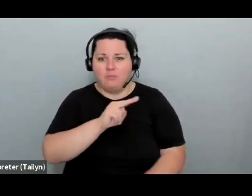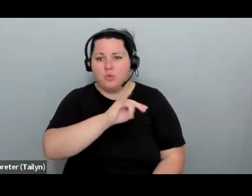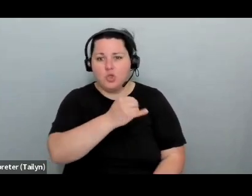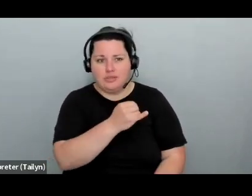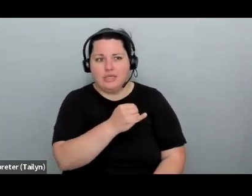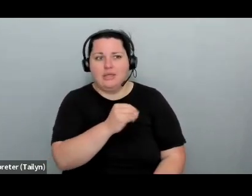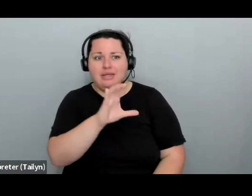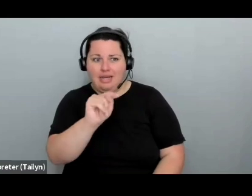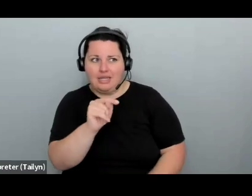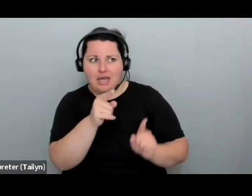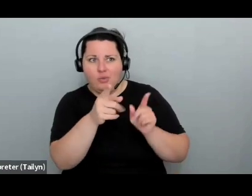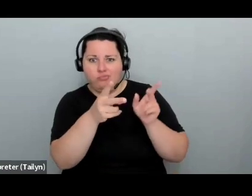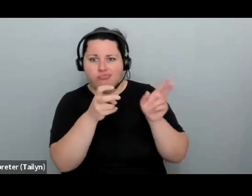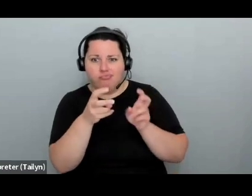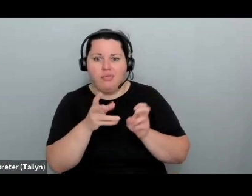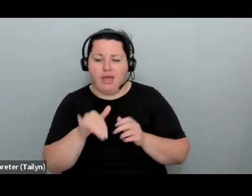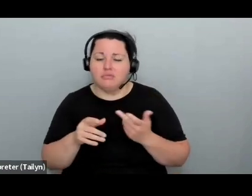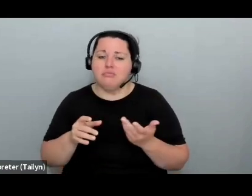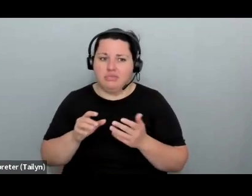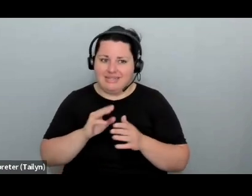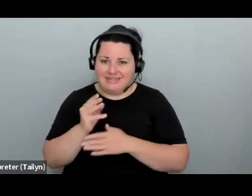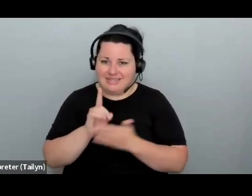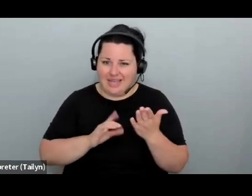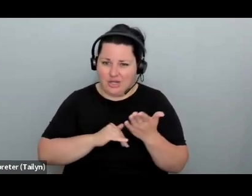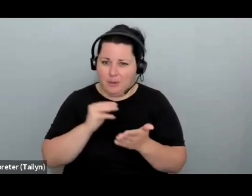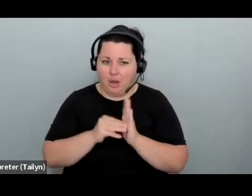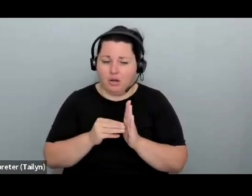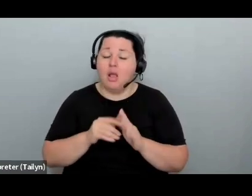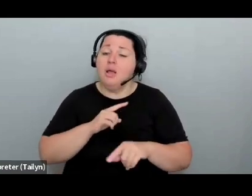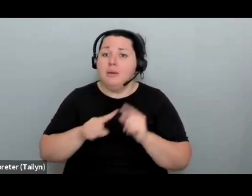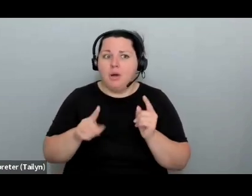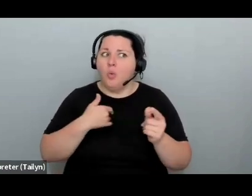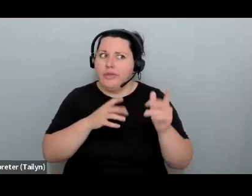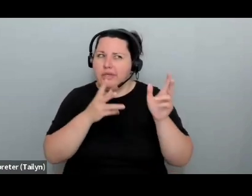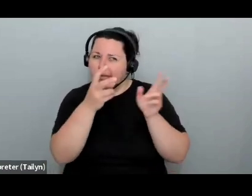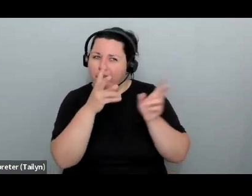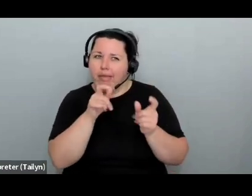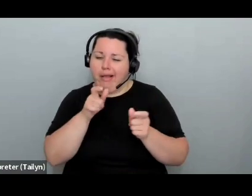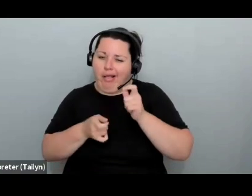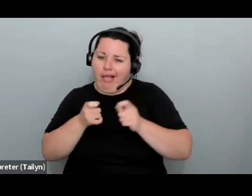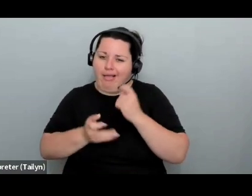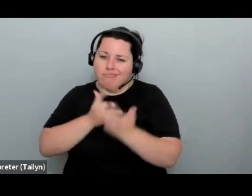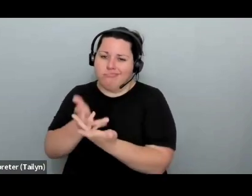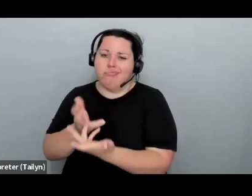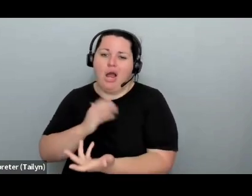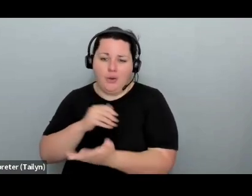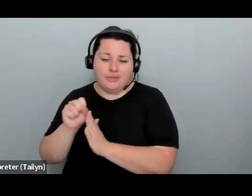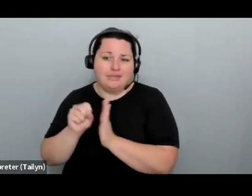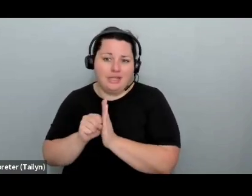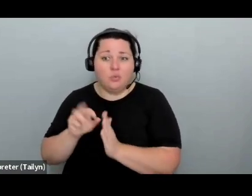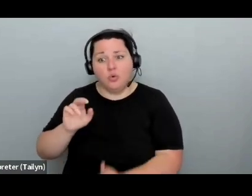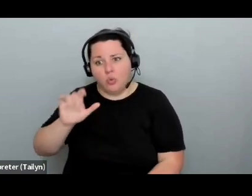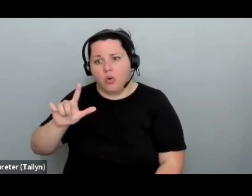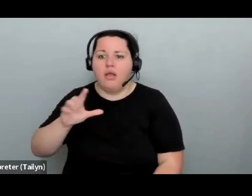Connecticut. And I think it was really important for us to customize it in a completely different way because we were a ruling frontier state. And so